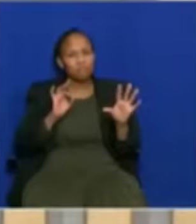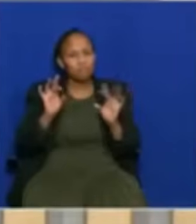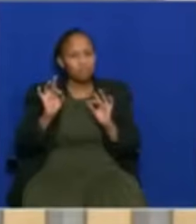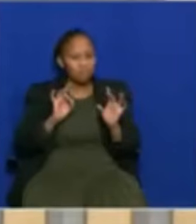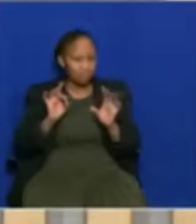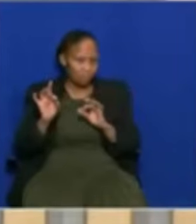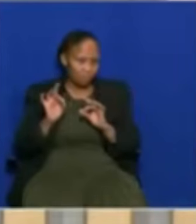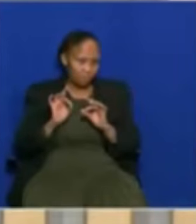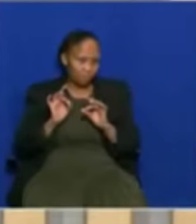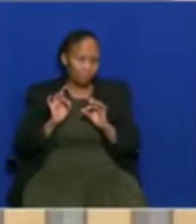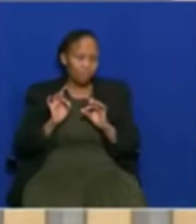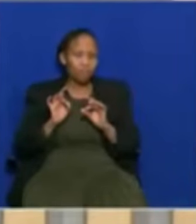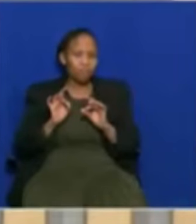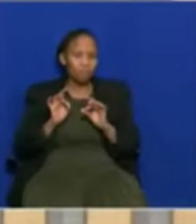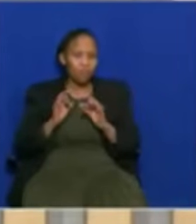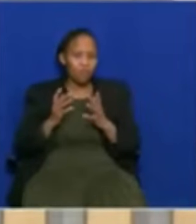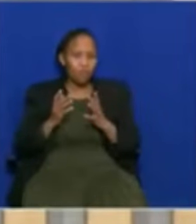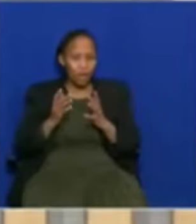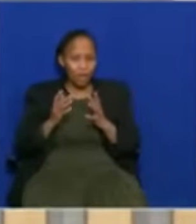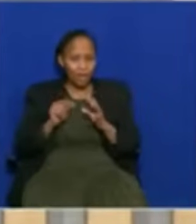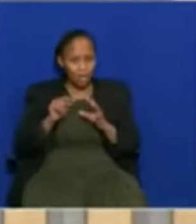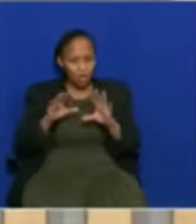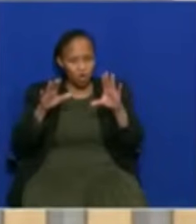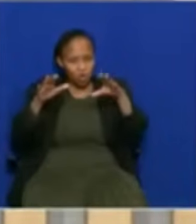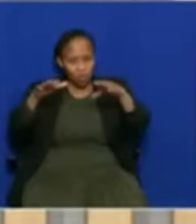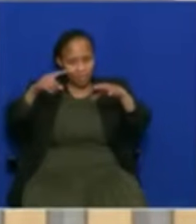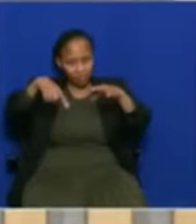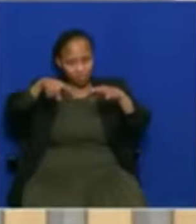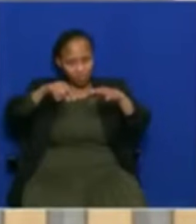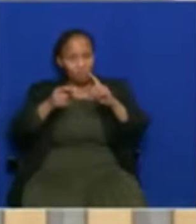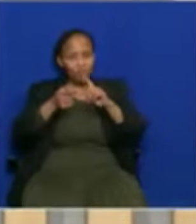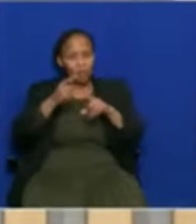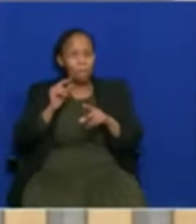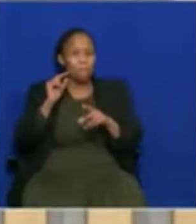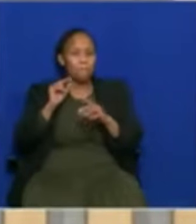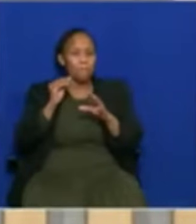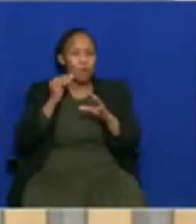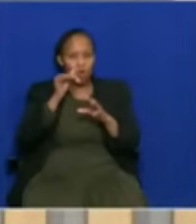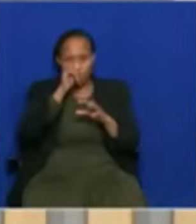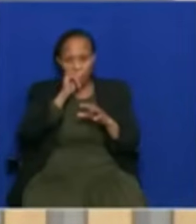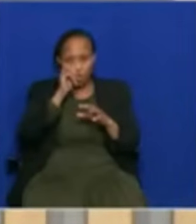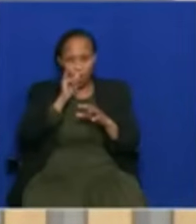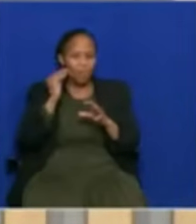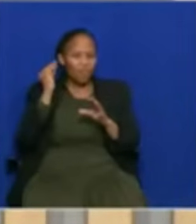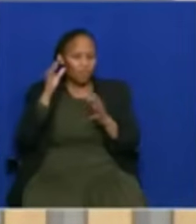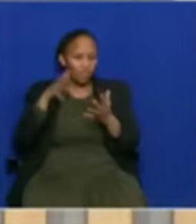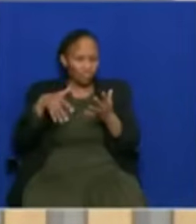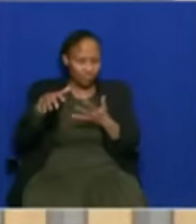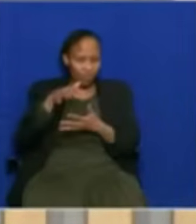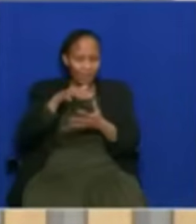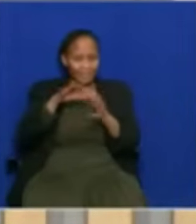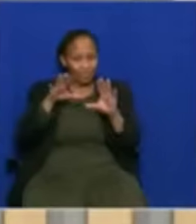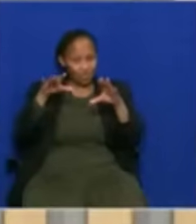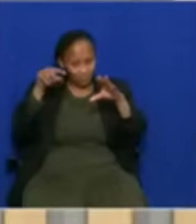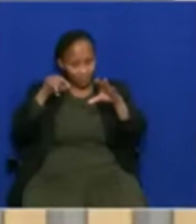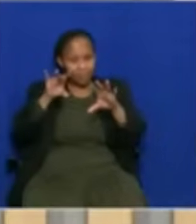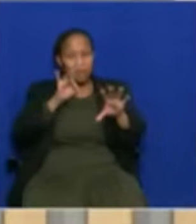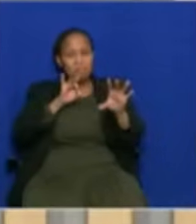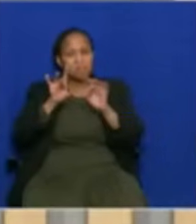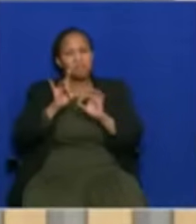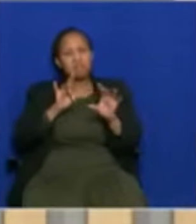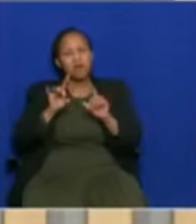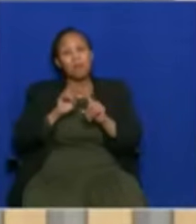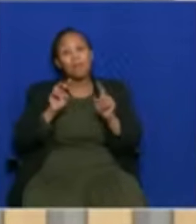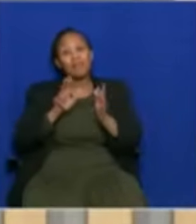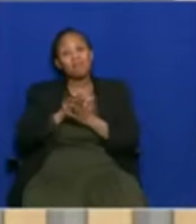Crime Intelligence Office. The panel was selected by him. It was not approved by him. Yes. So let's get that clear. Yes. The